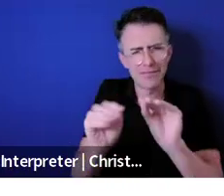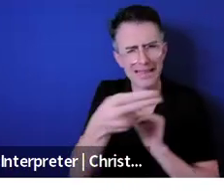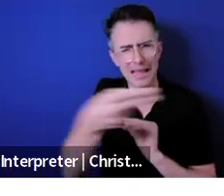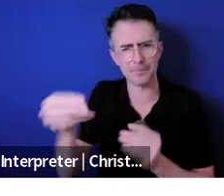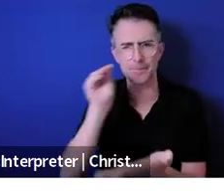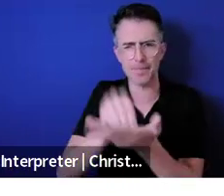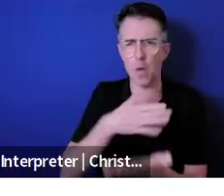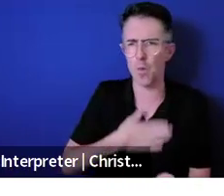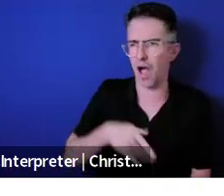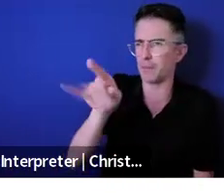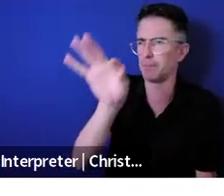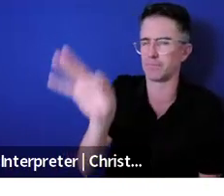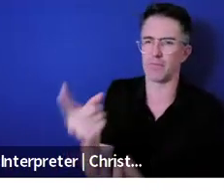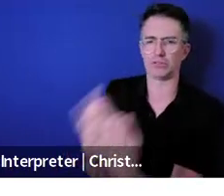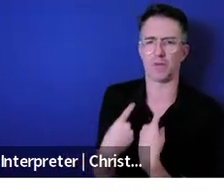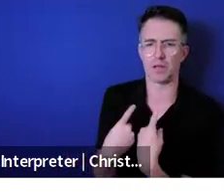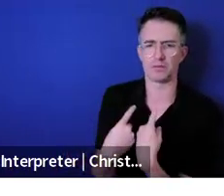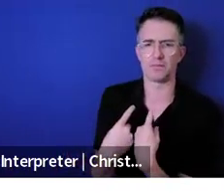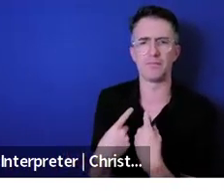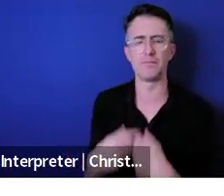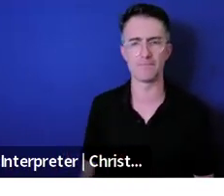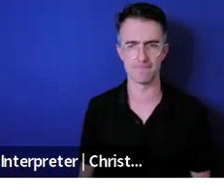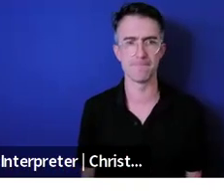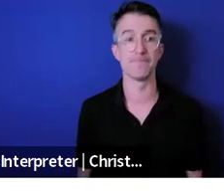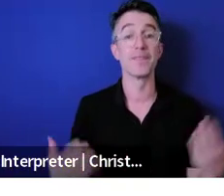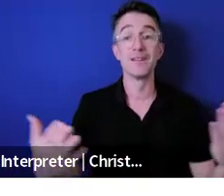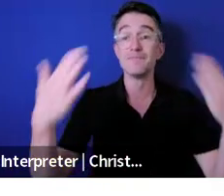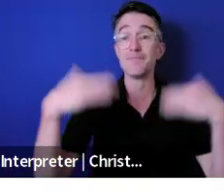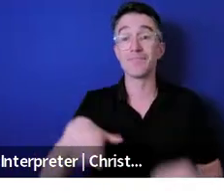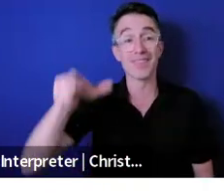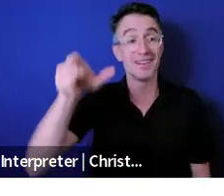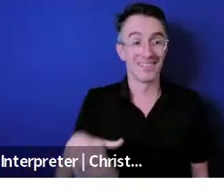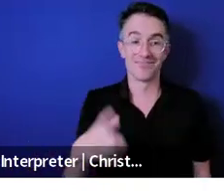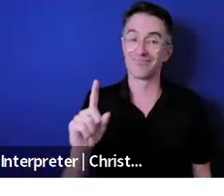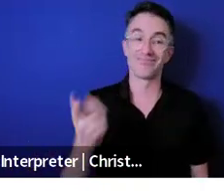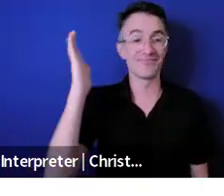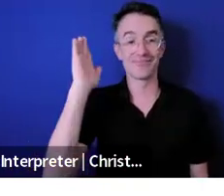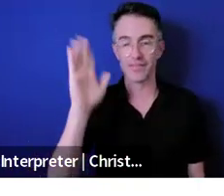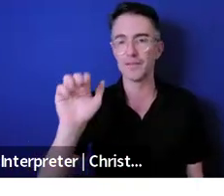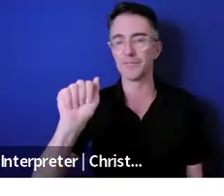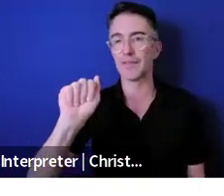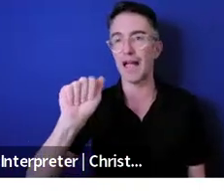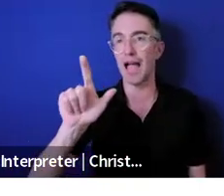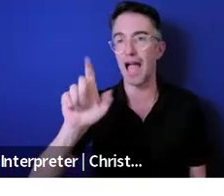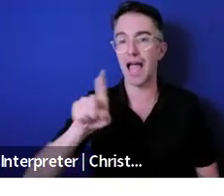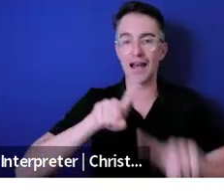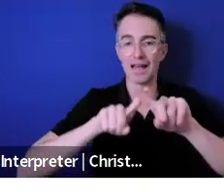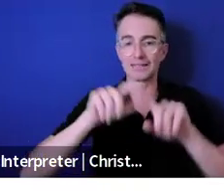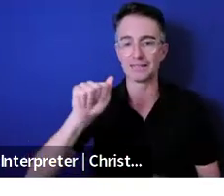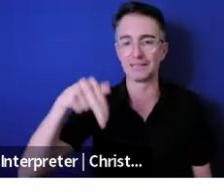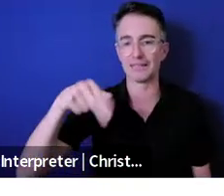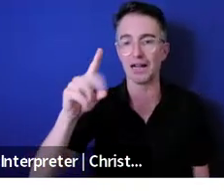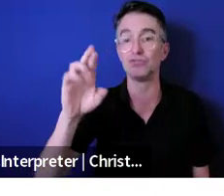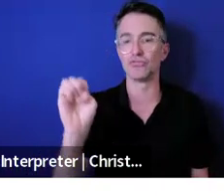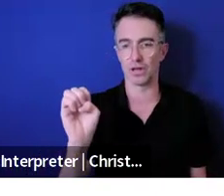our colleague Alexandre, Social Protection and Disability Policy Specialist at UNICEF, to quickly provide us with the